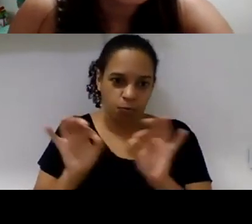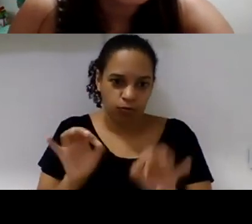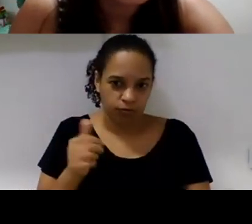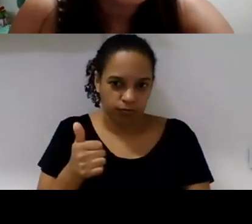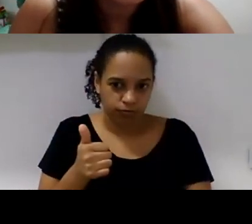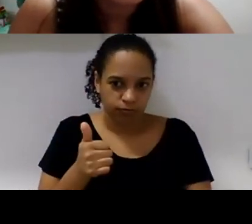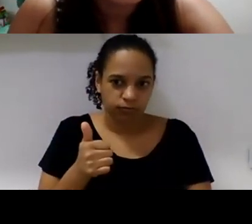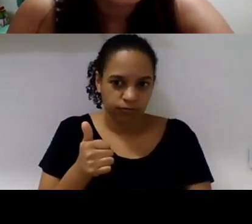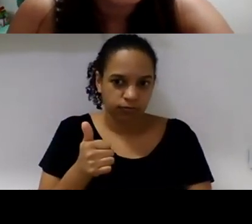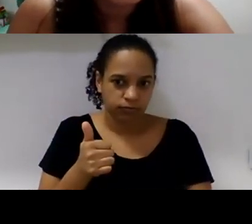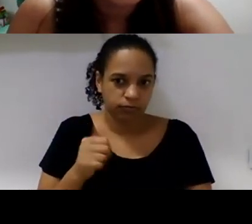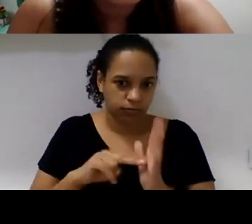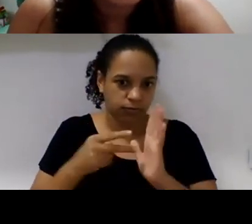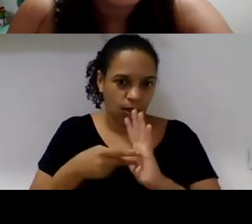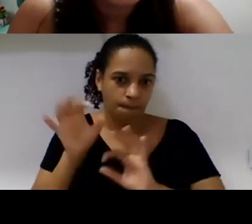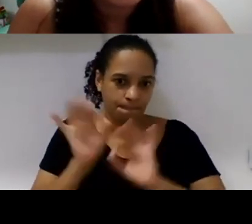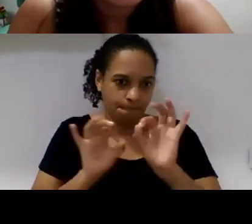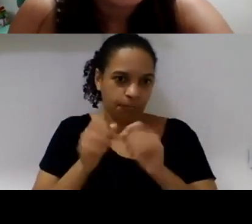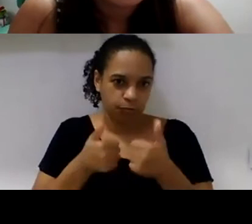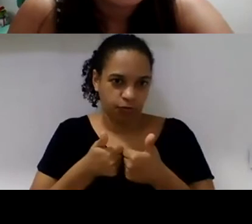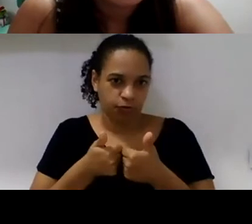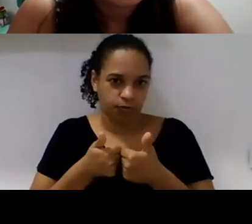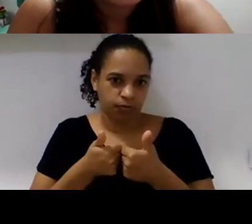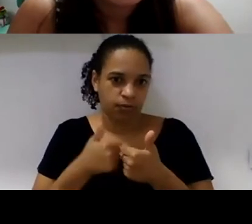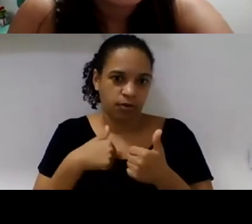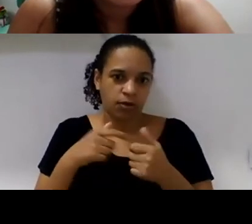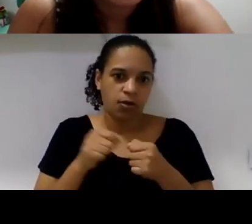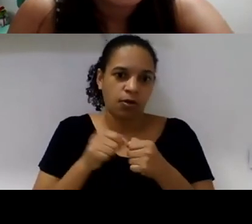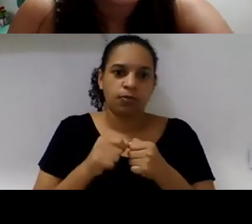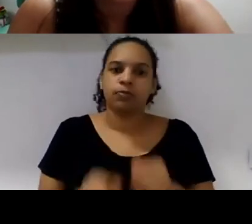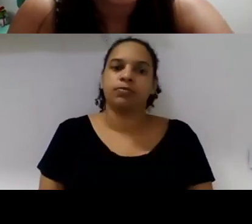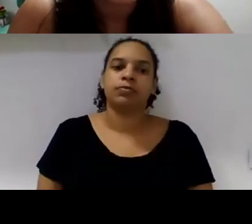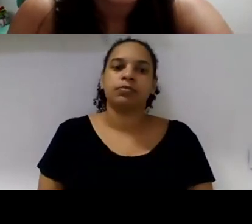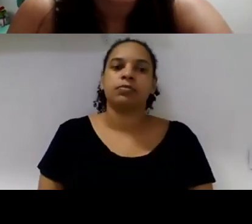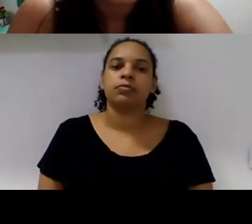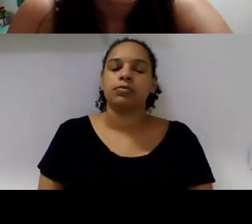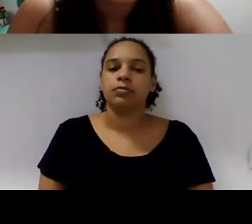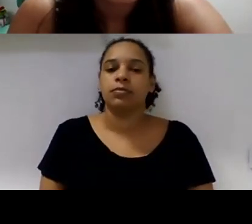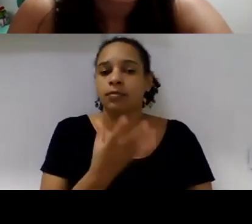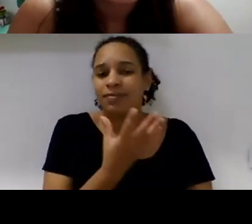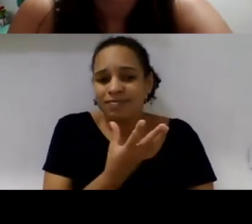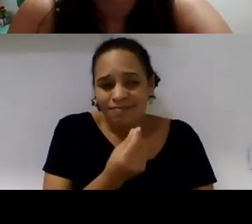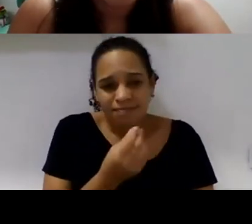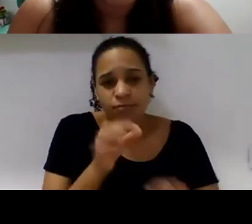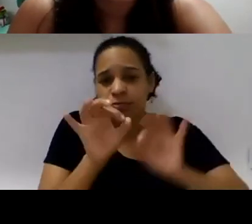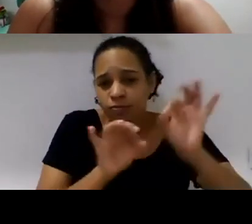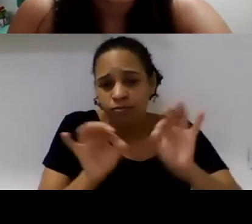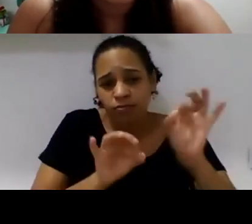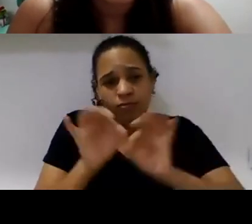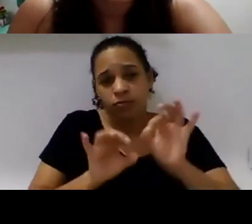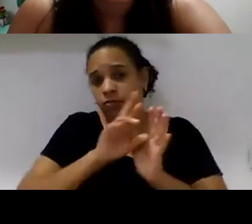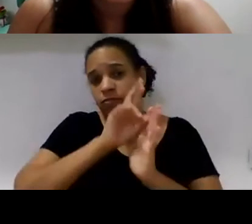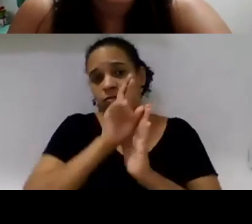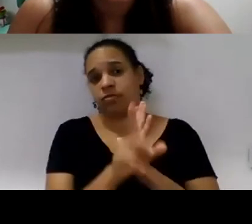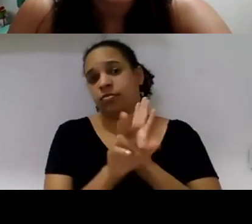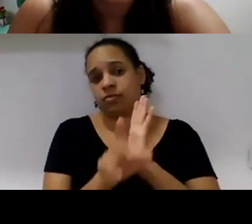there are many different projects. A project might be socialism or Christianity. So this is a big project that lasts for